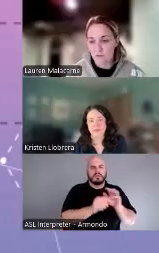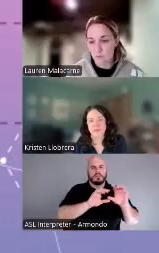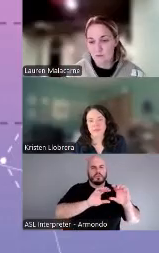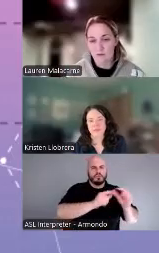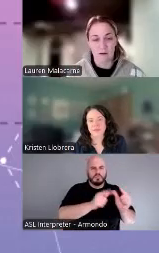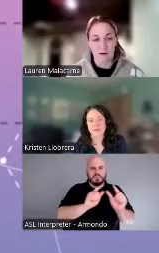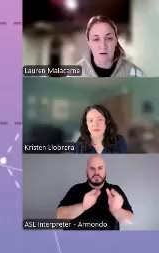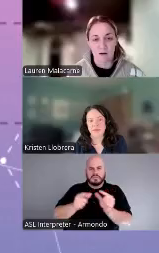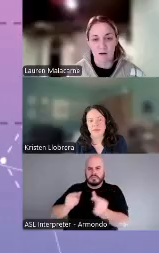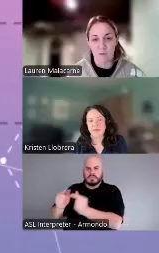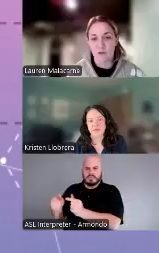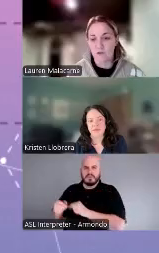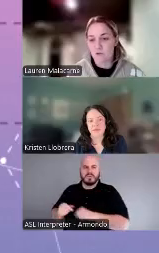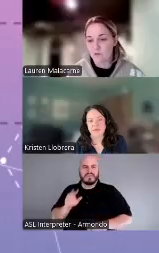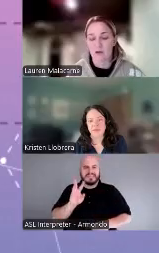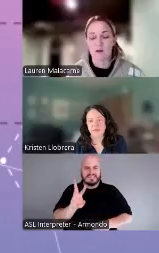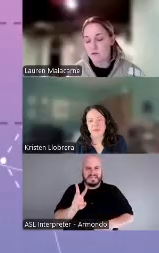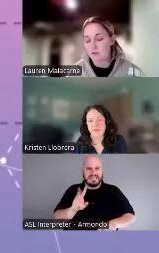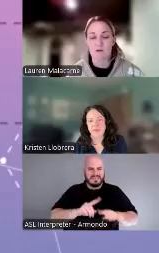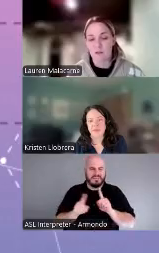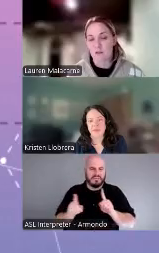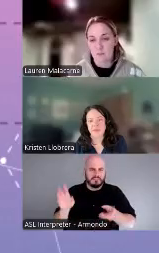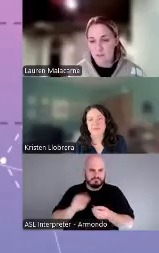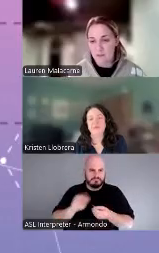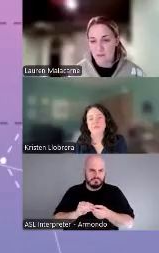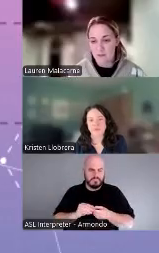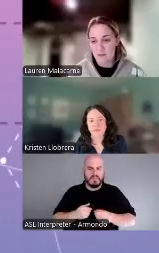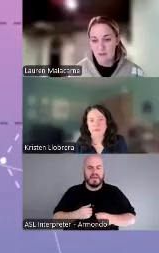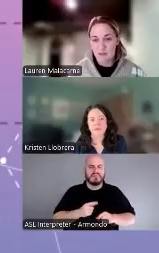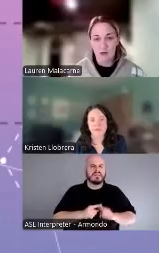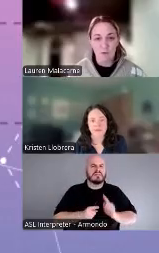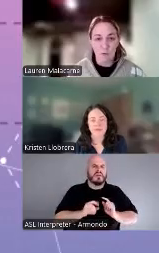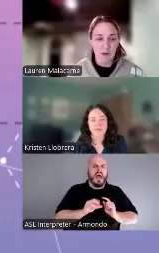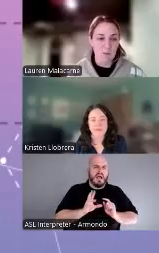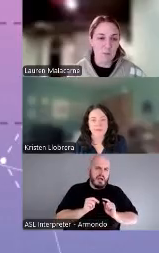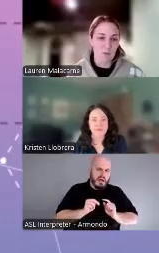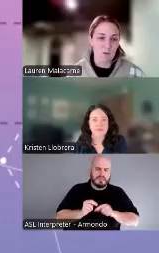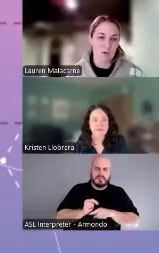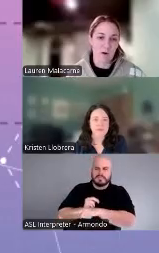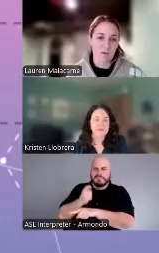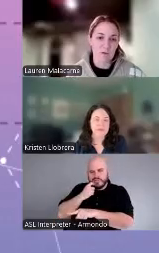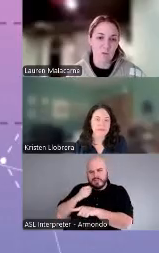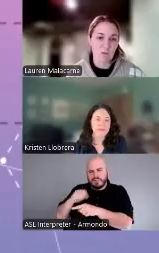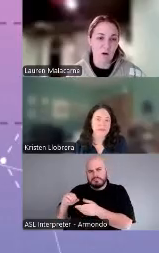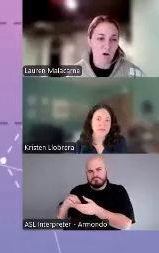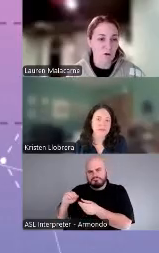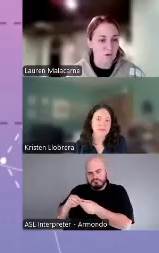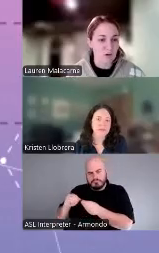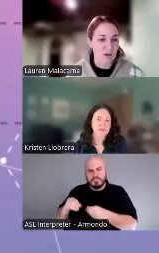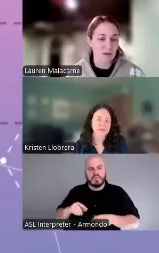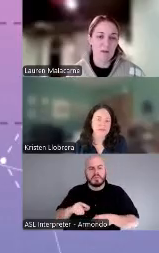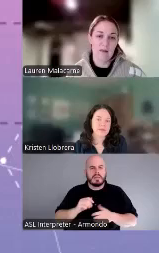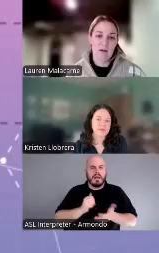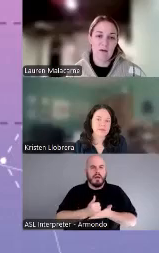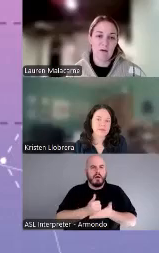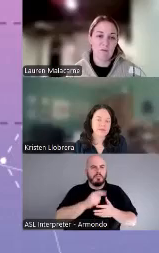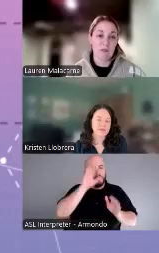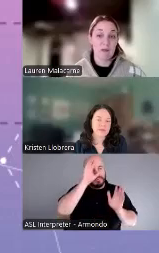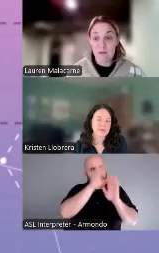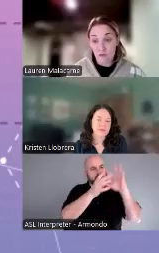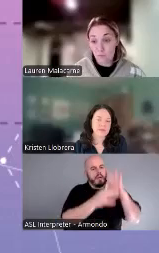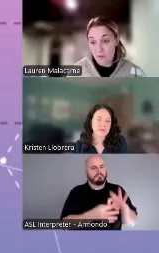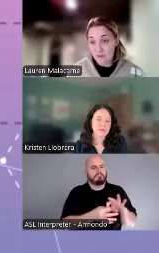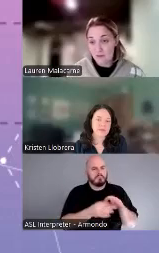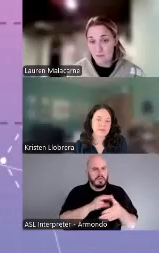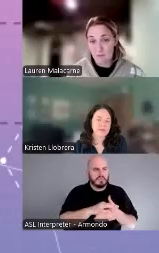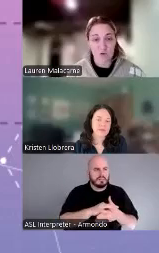6 different ones. And again, we can use different icons, and Kristen can speak to this to kind of orient people and to ground them to where they are in the training. It